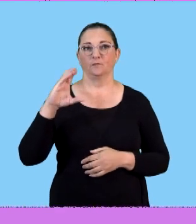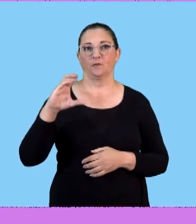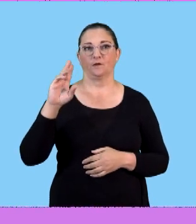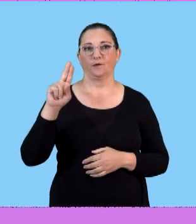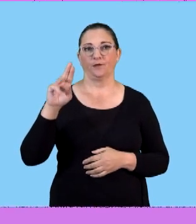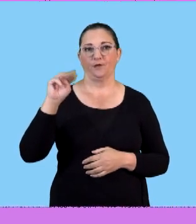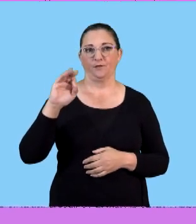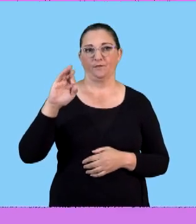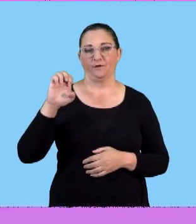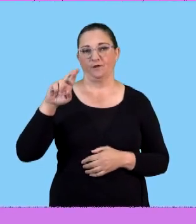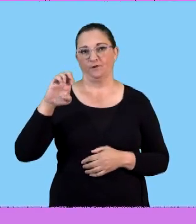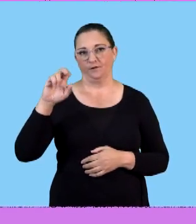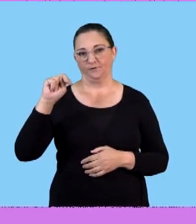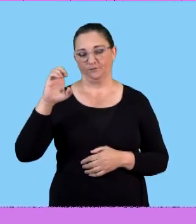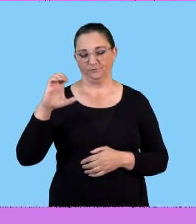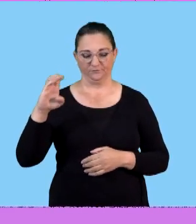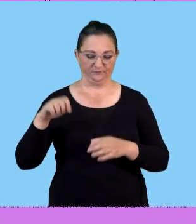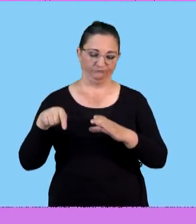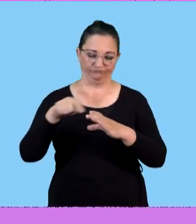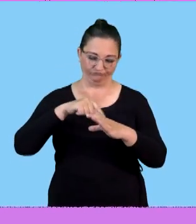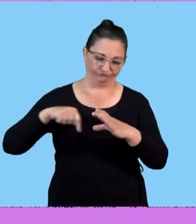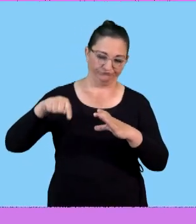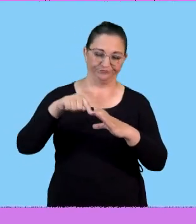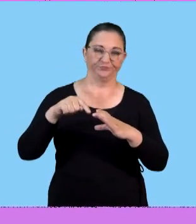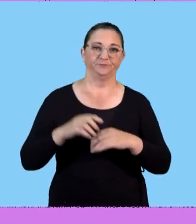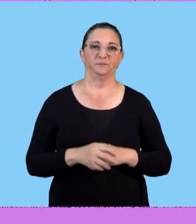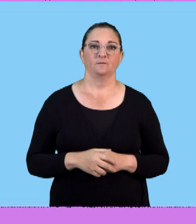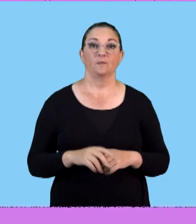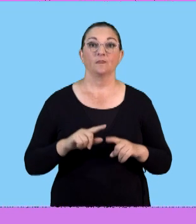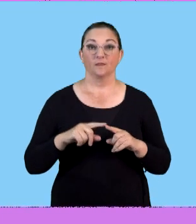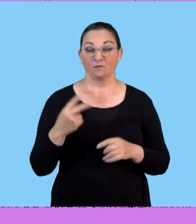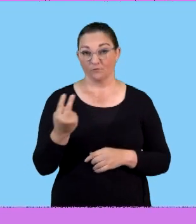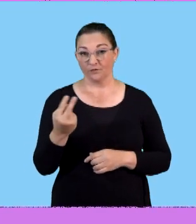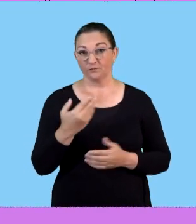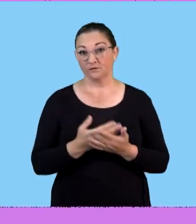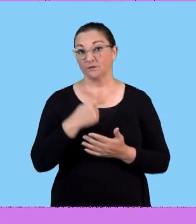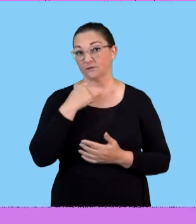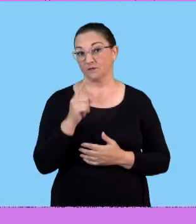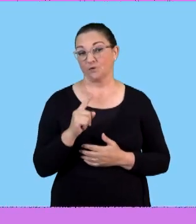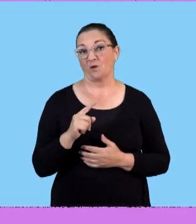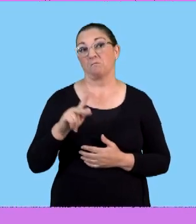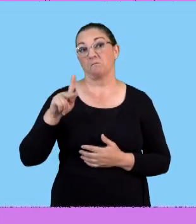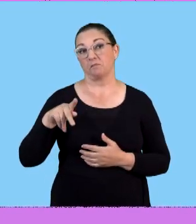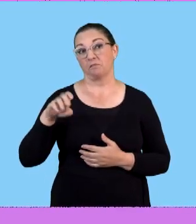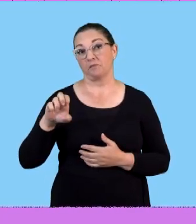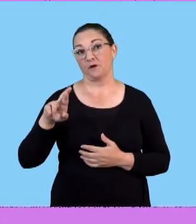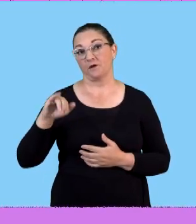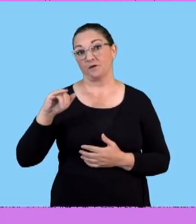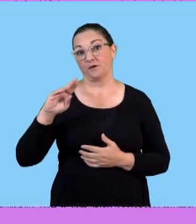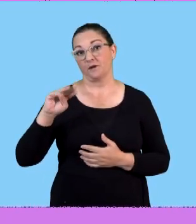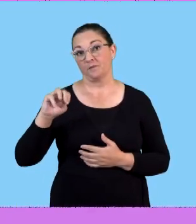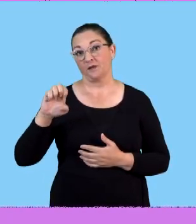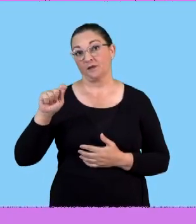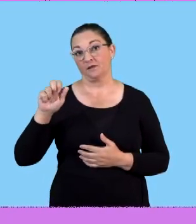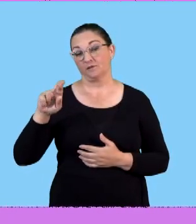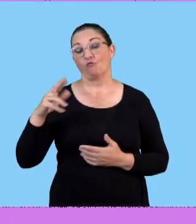it's the total distance around a circular object. We also say that circumference is the perimeter of a